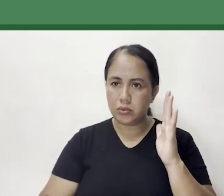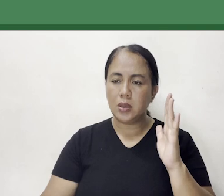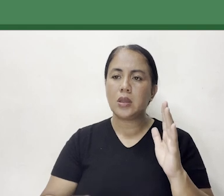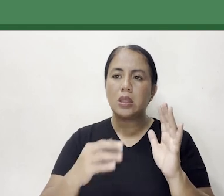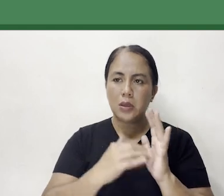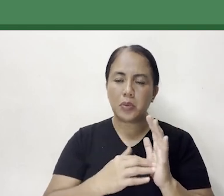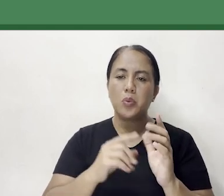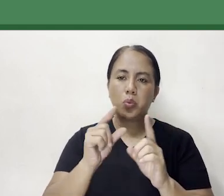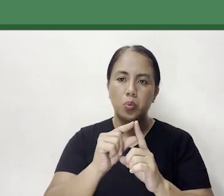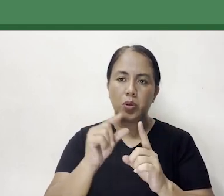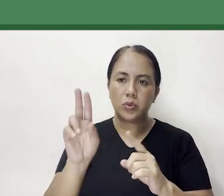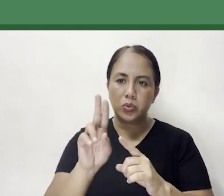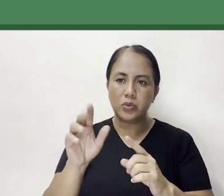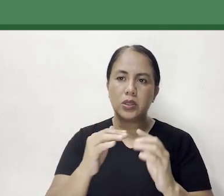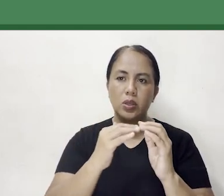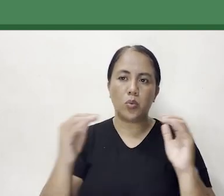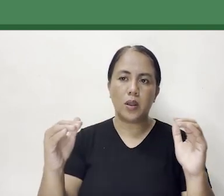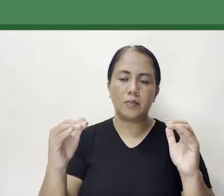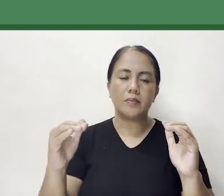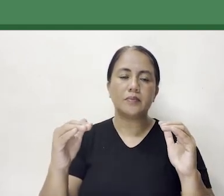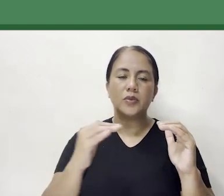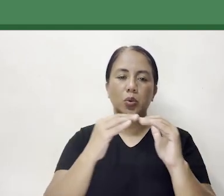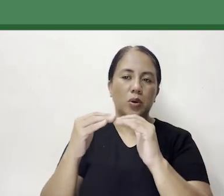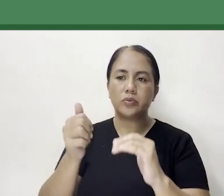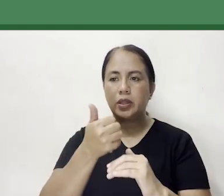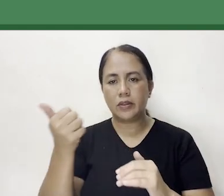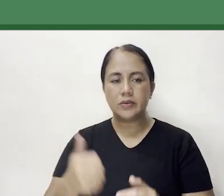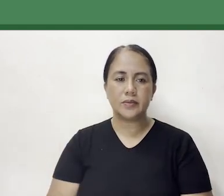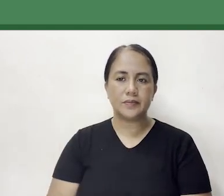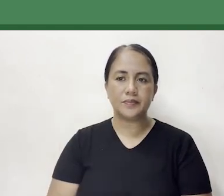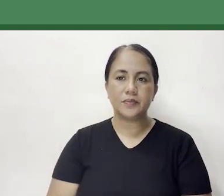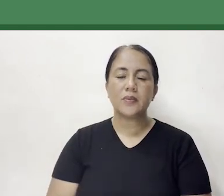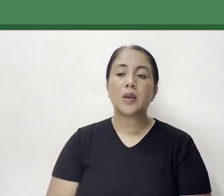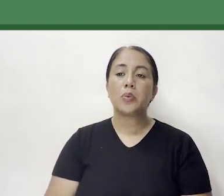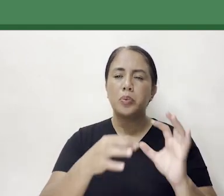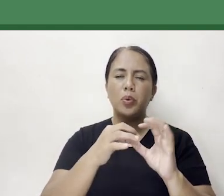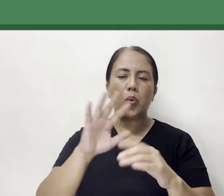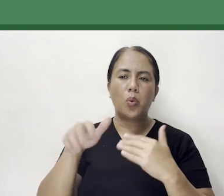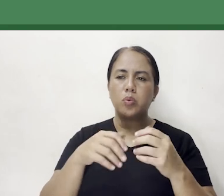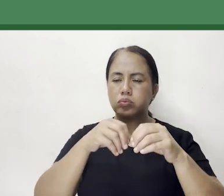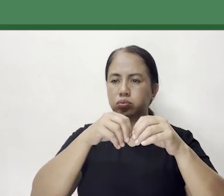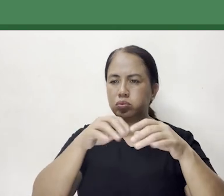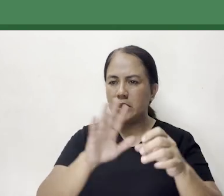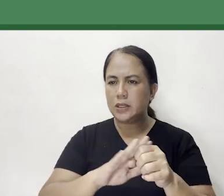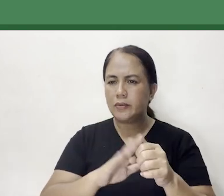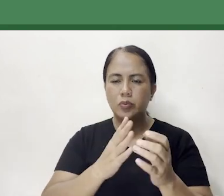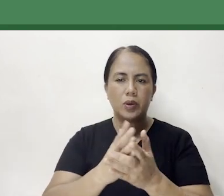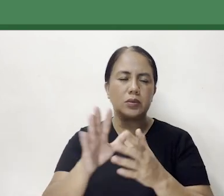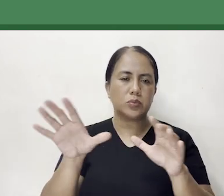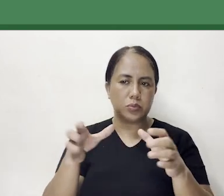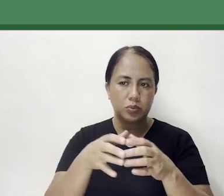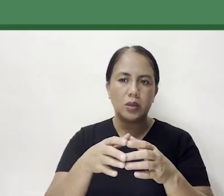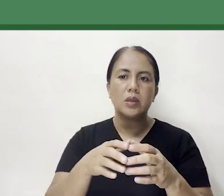articles, with the repeated use of the wording "on an equal basis with others," which links all substantive rights